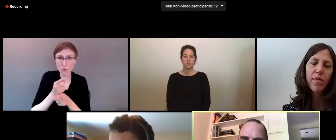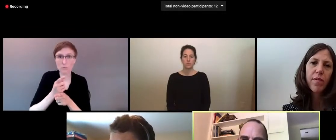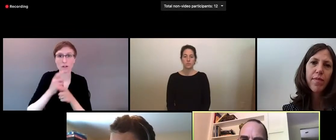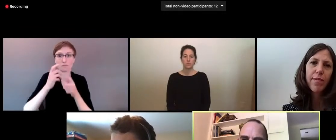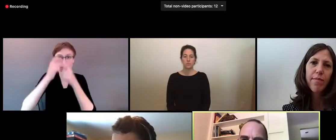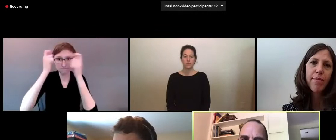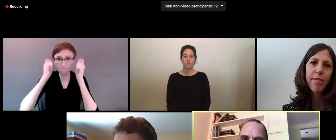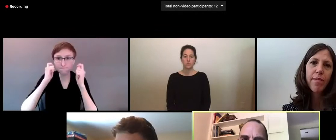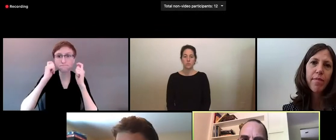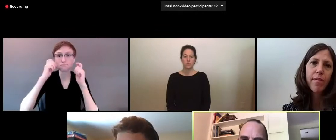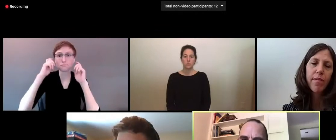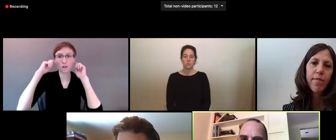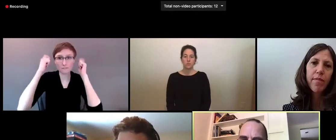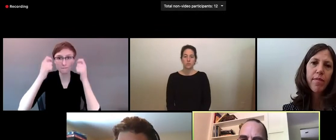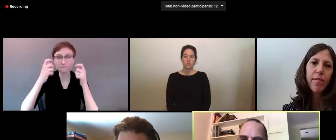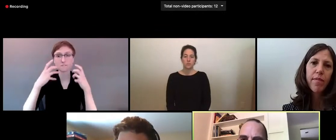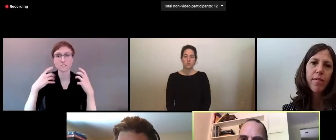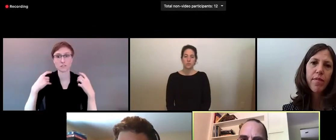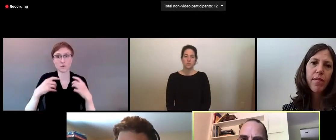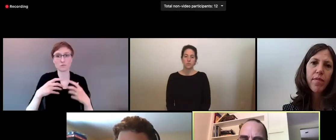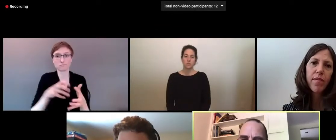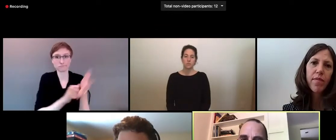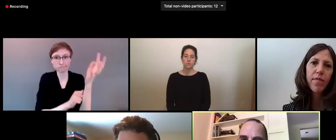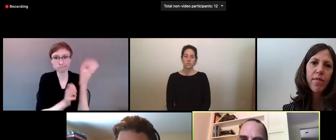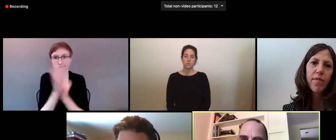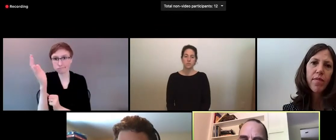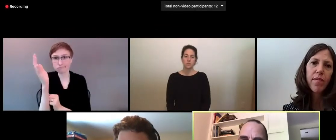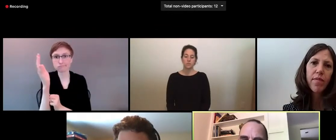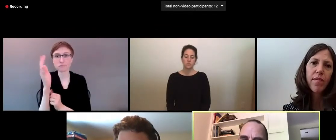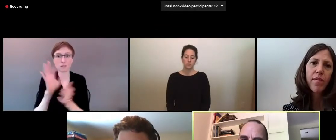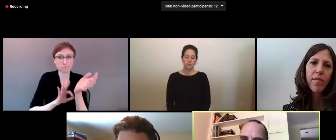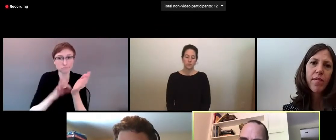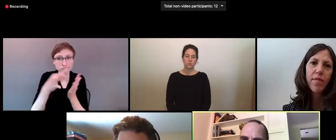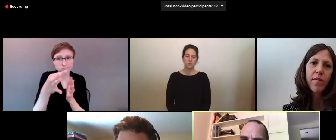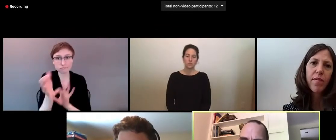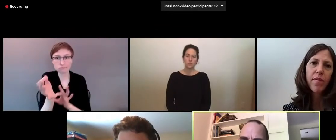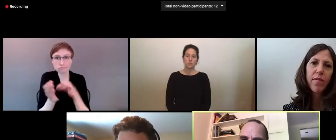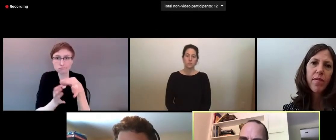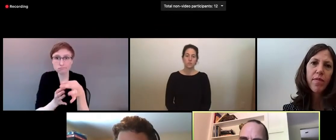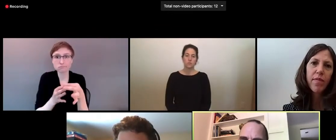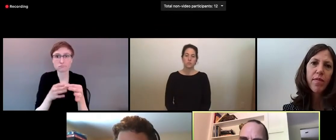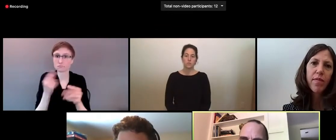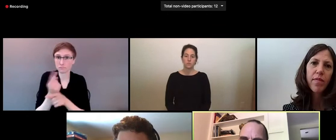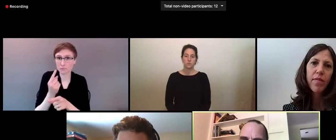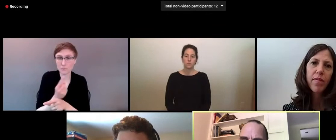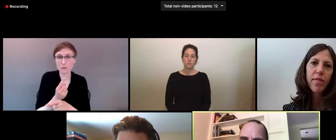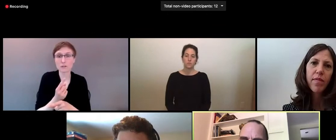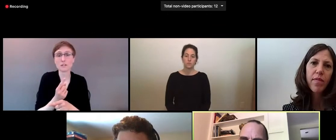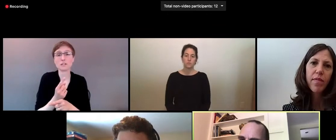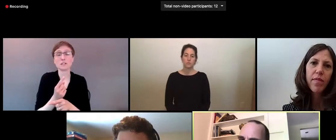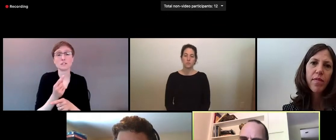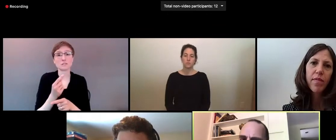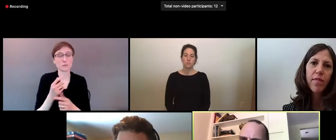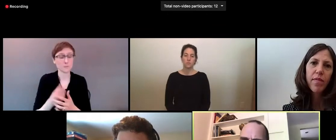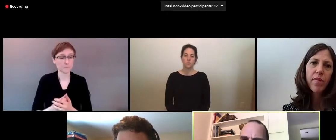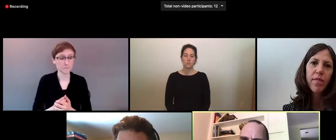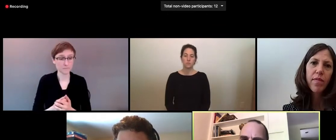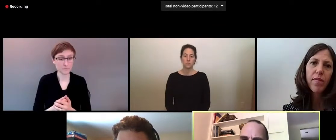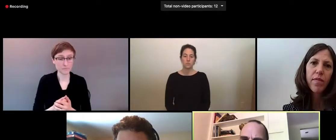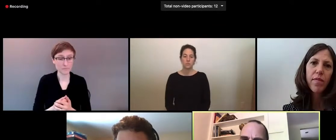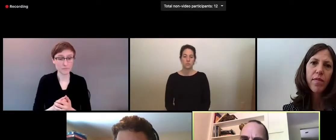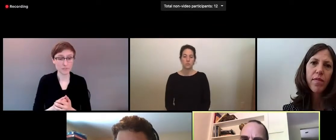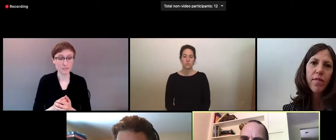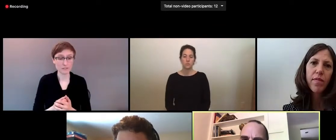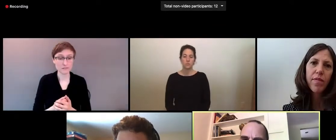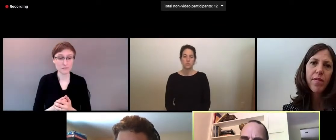people who are much better than that than me, and I think some of that was I don't know. You